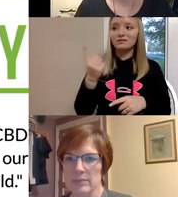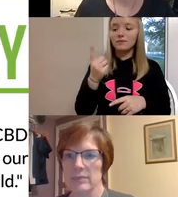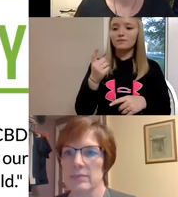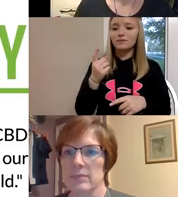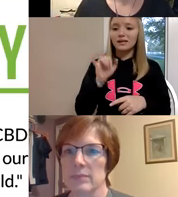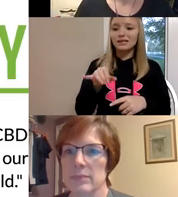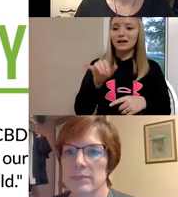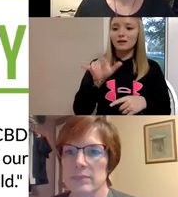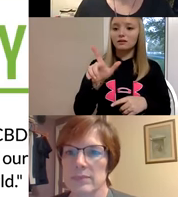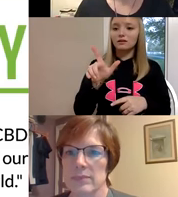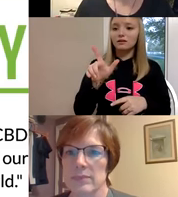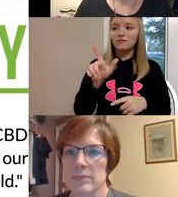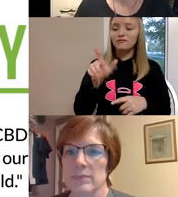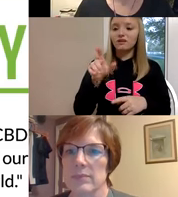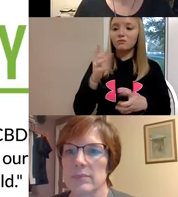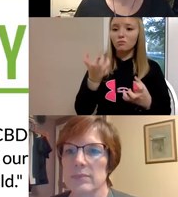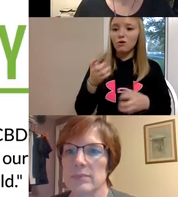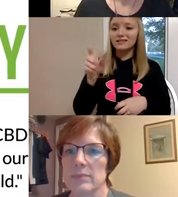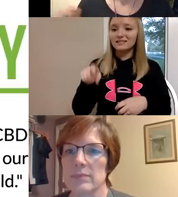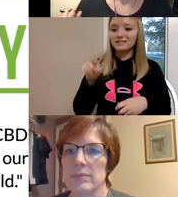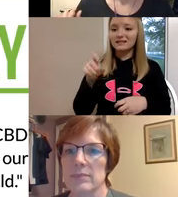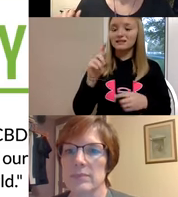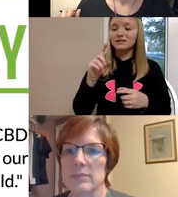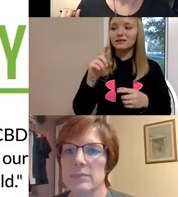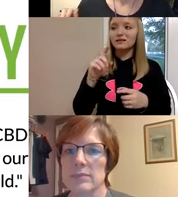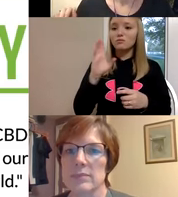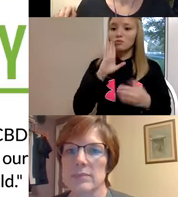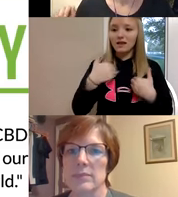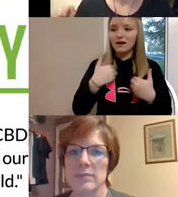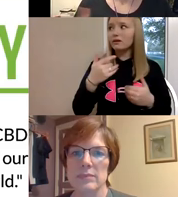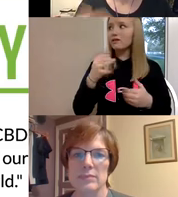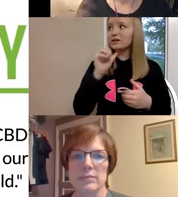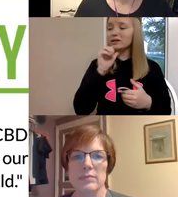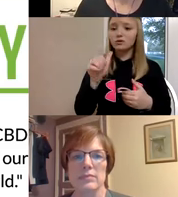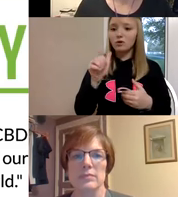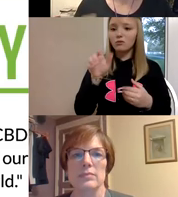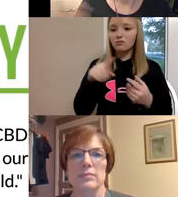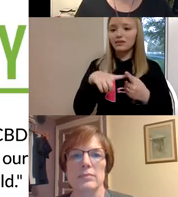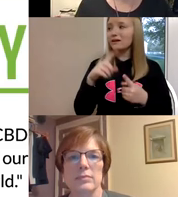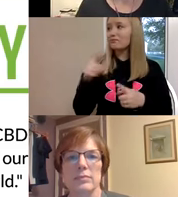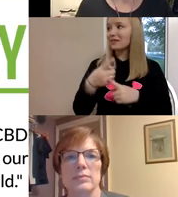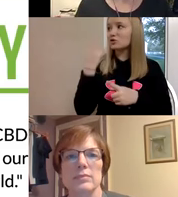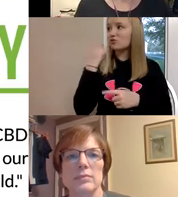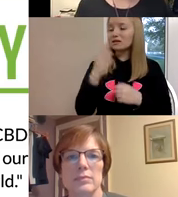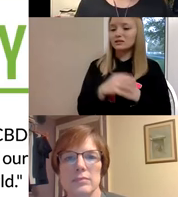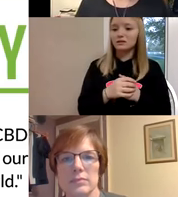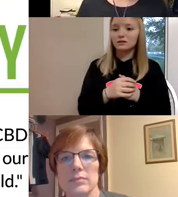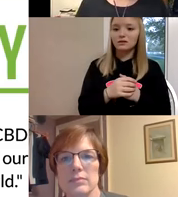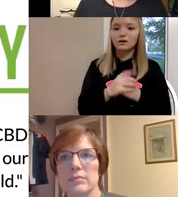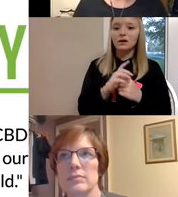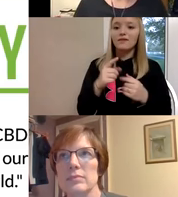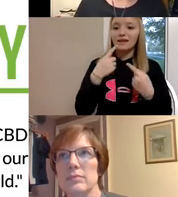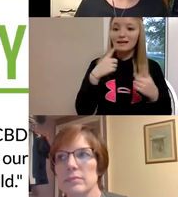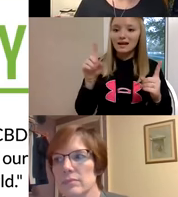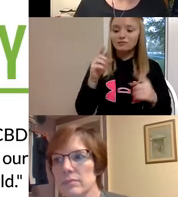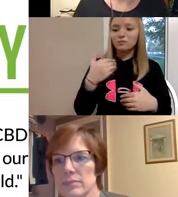it. So if they don't have it, there's a reason. And so when all of a sudden they announced that we were going to have CBD,